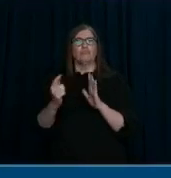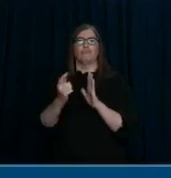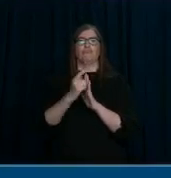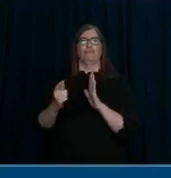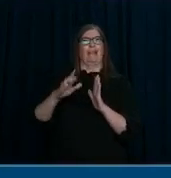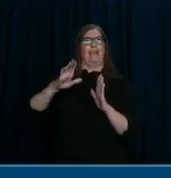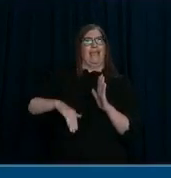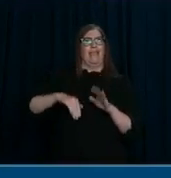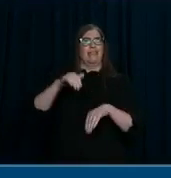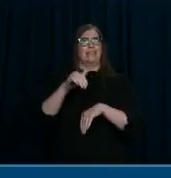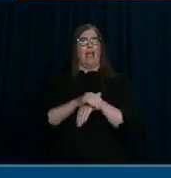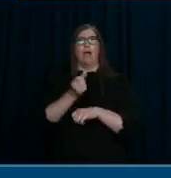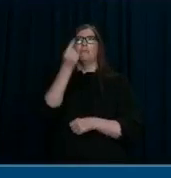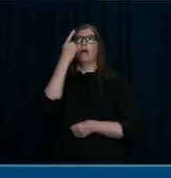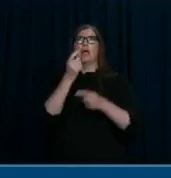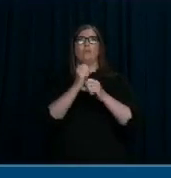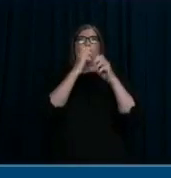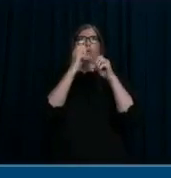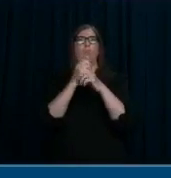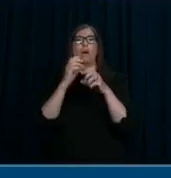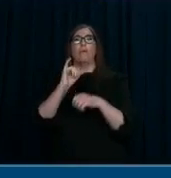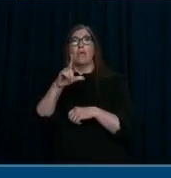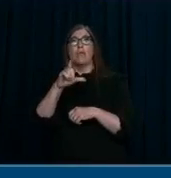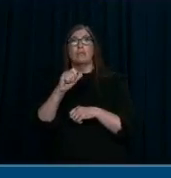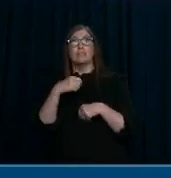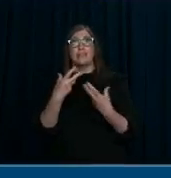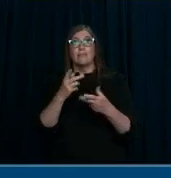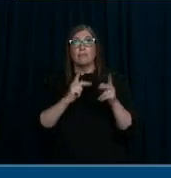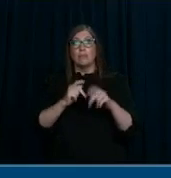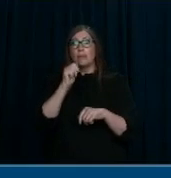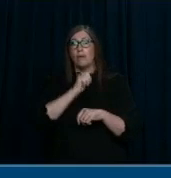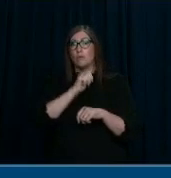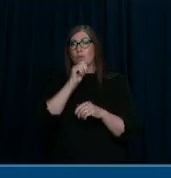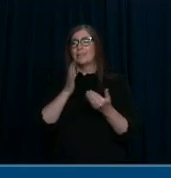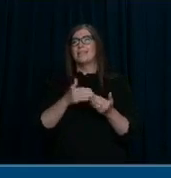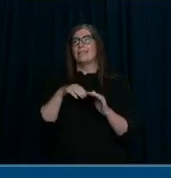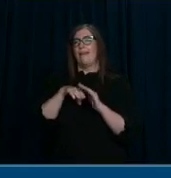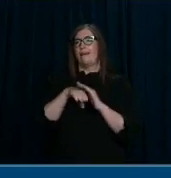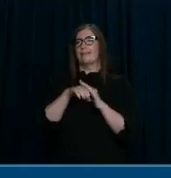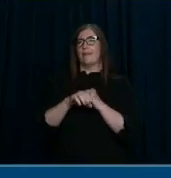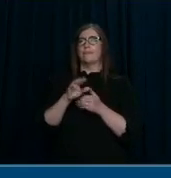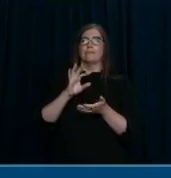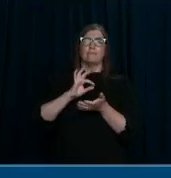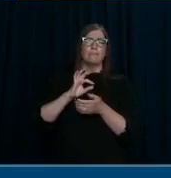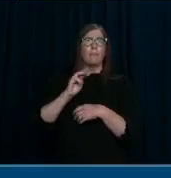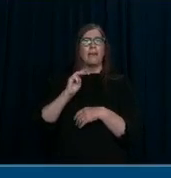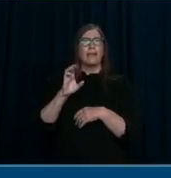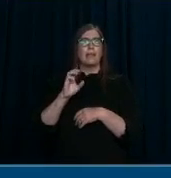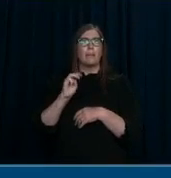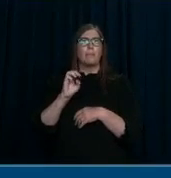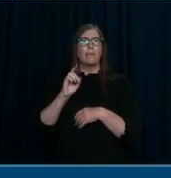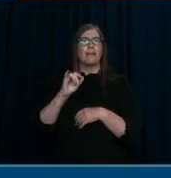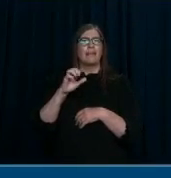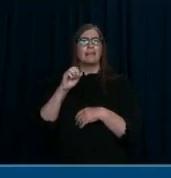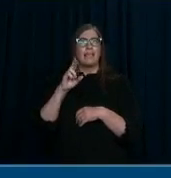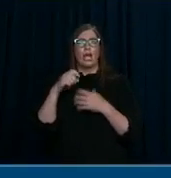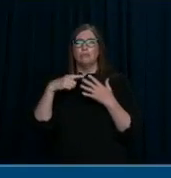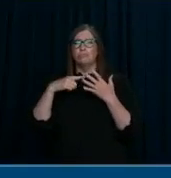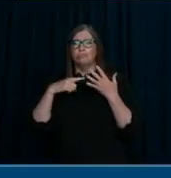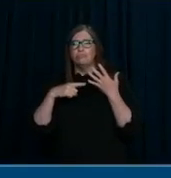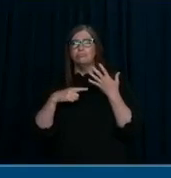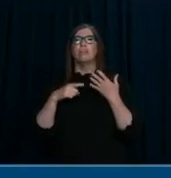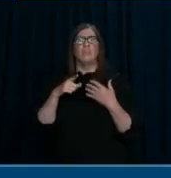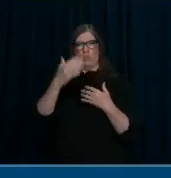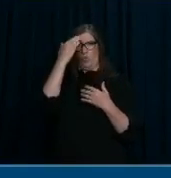fireworks, bills to give Arizonans easier access to medical care, etc. Those of you who know me